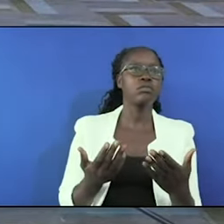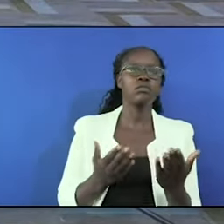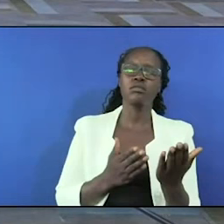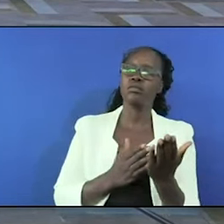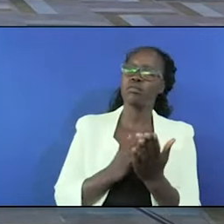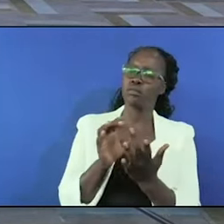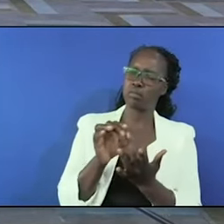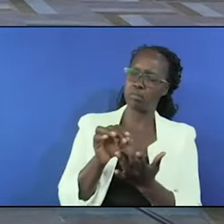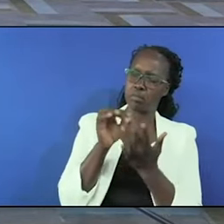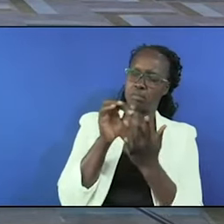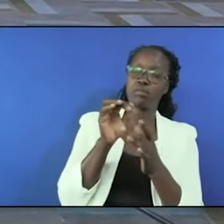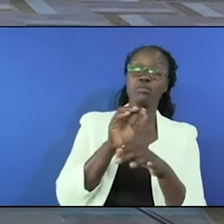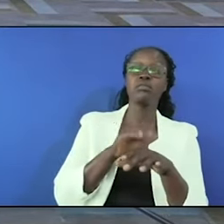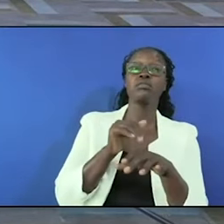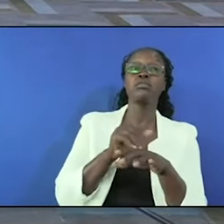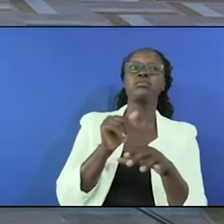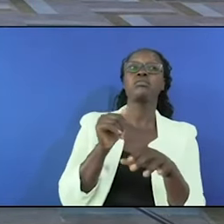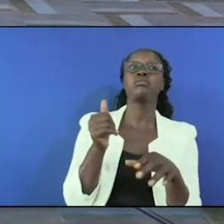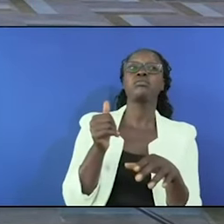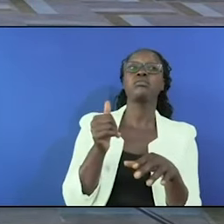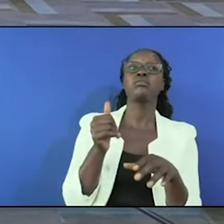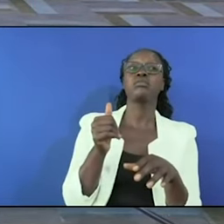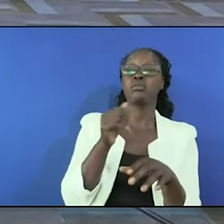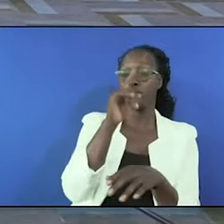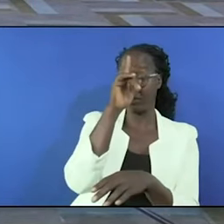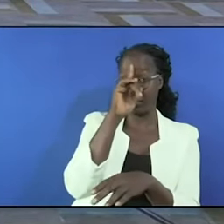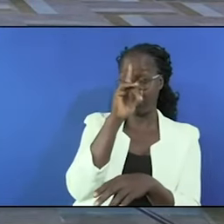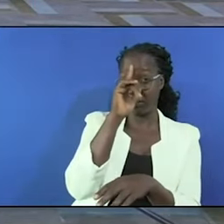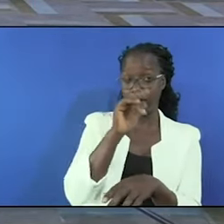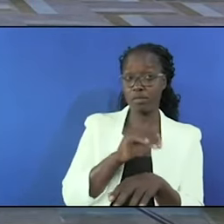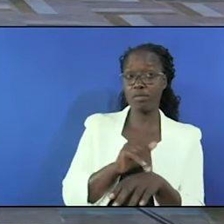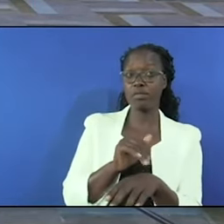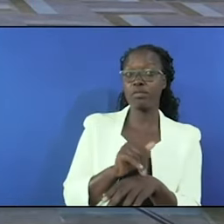Specific call here, a very serious call,